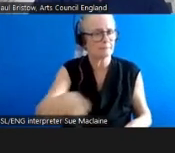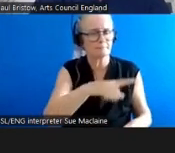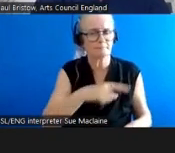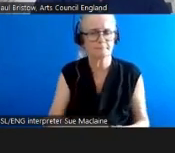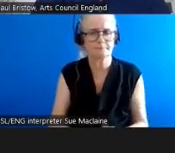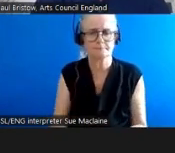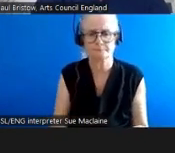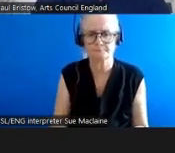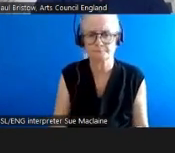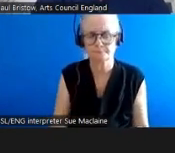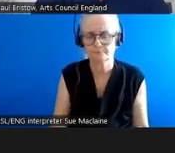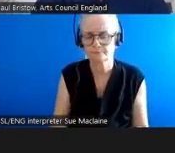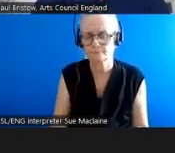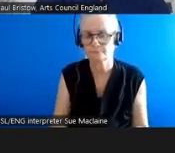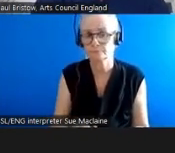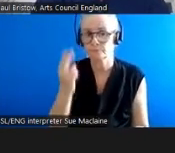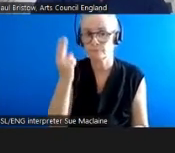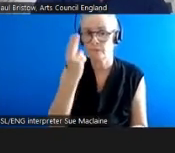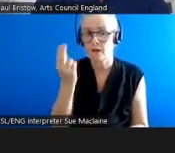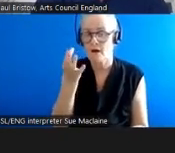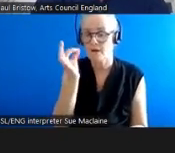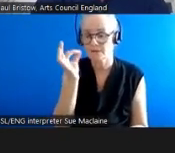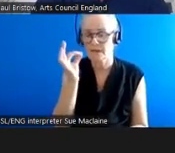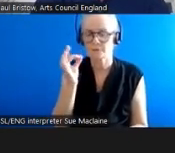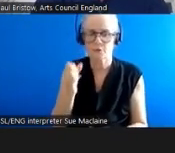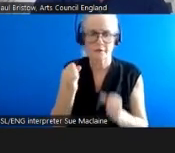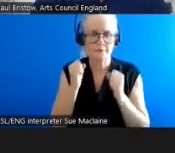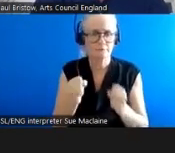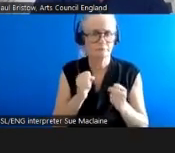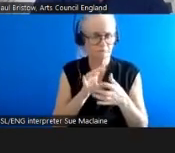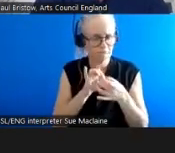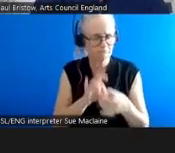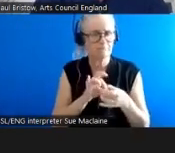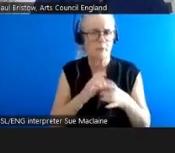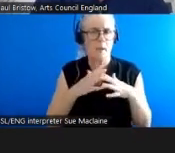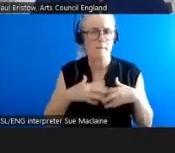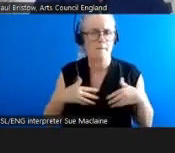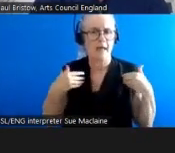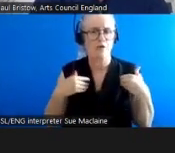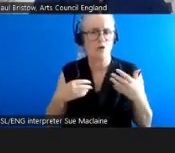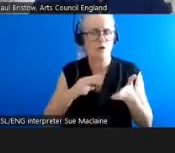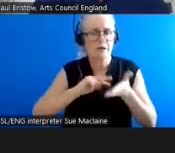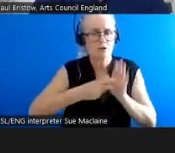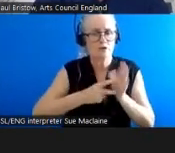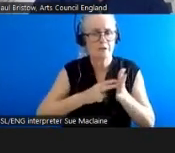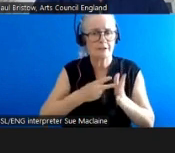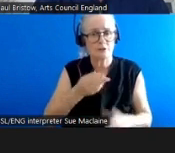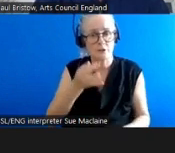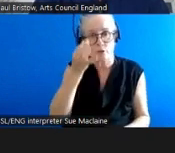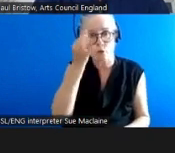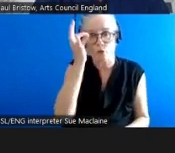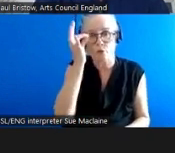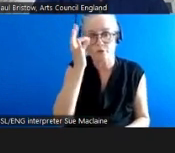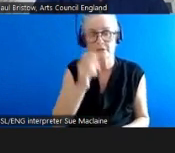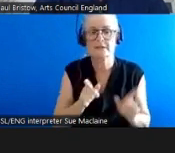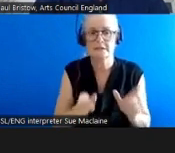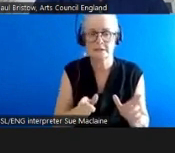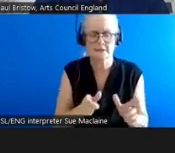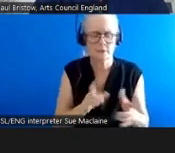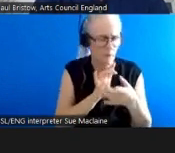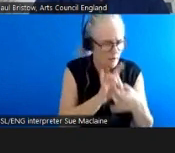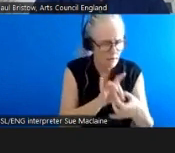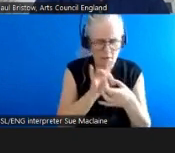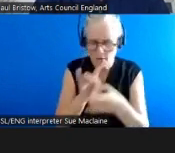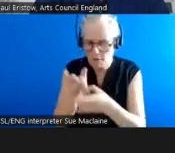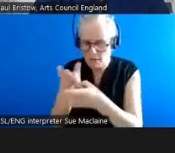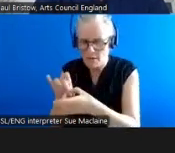And we're working hard with strategic authorities, mayoral strategic authorities at the moment. So we're formally looking at